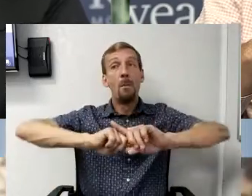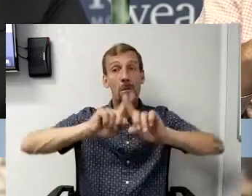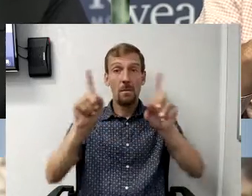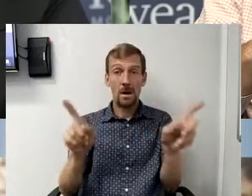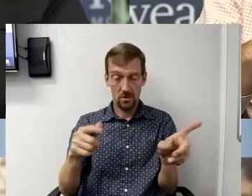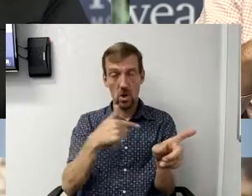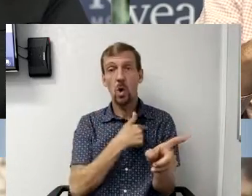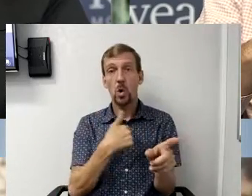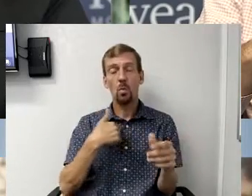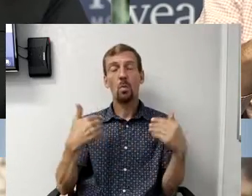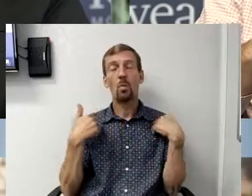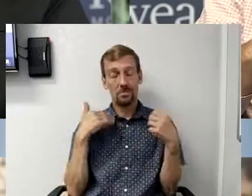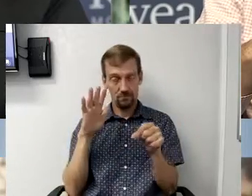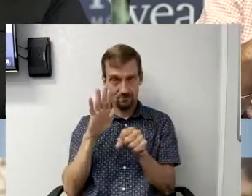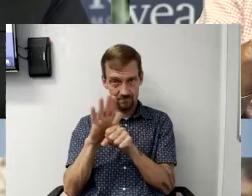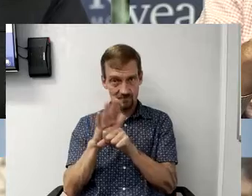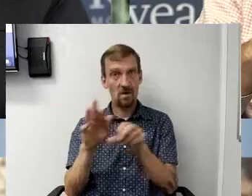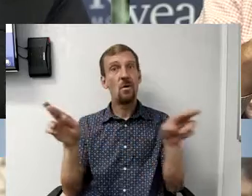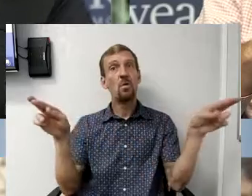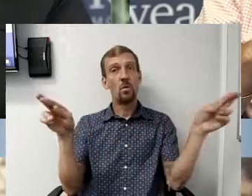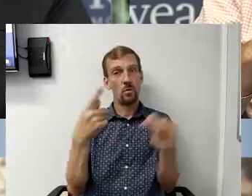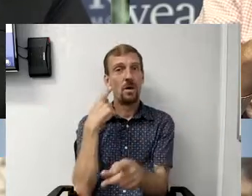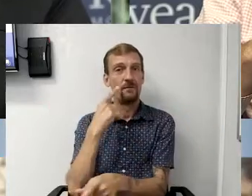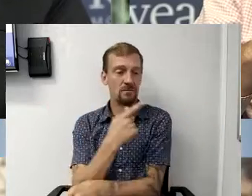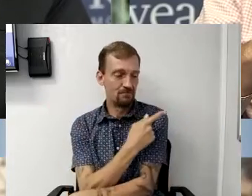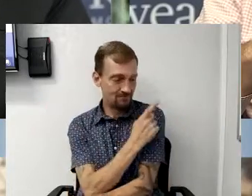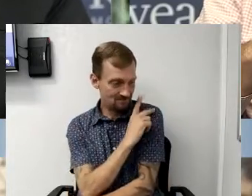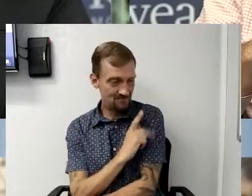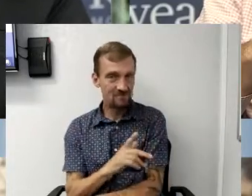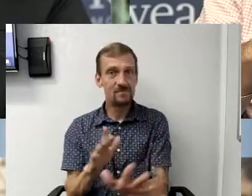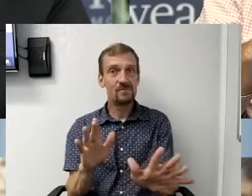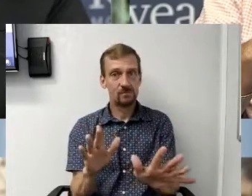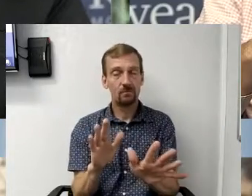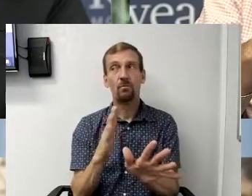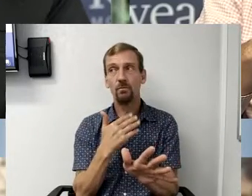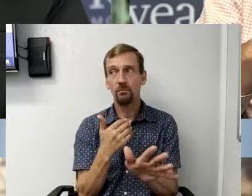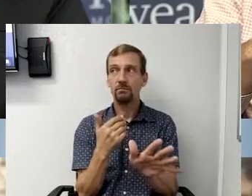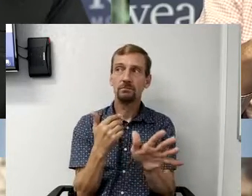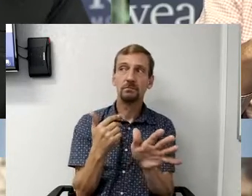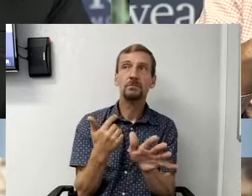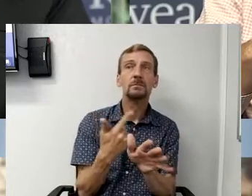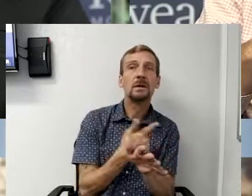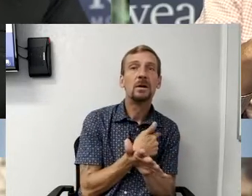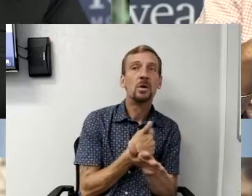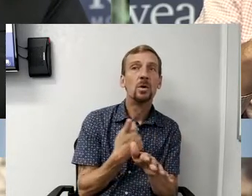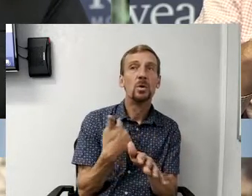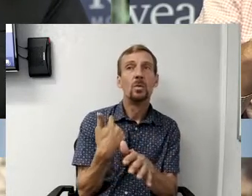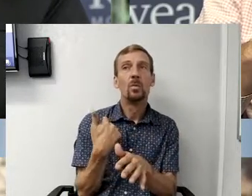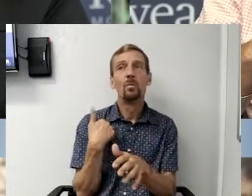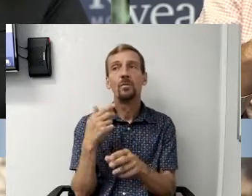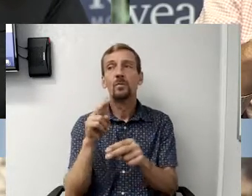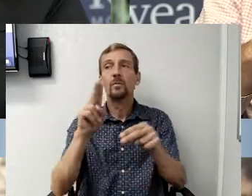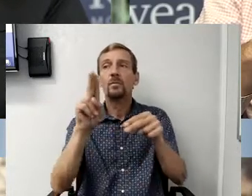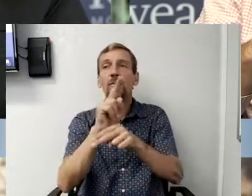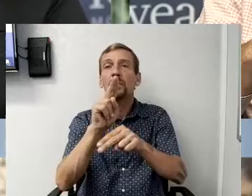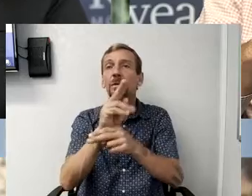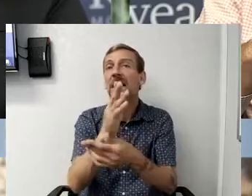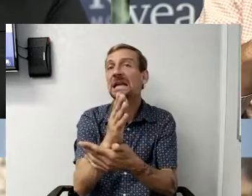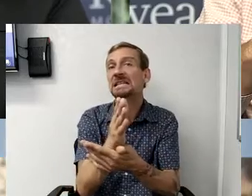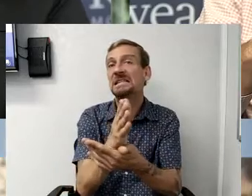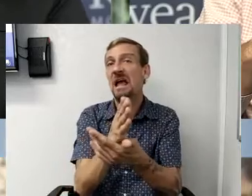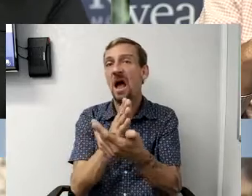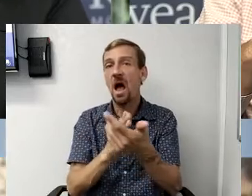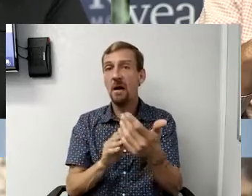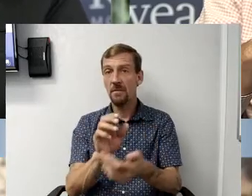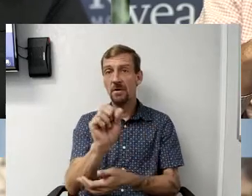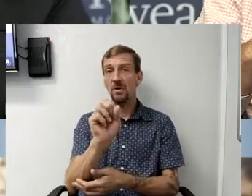have capacity for patients, and we are not using. We are actually using some surge